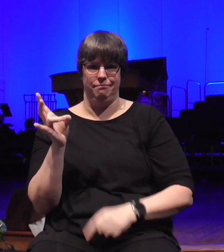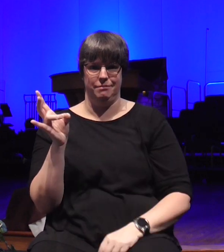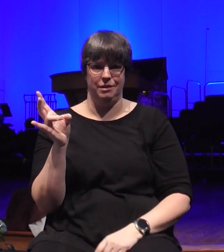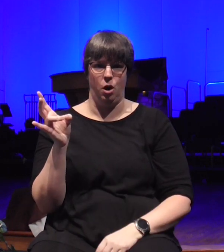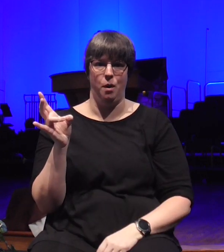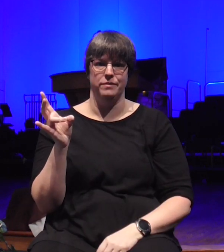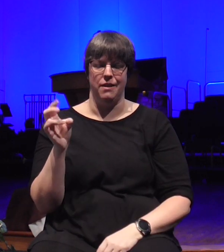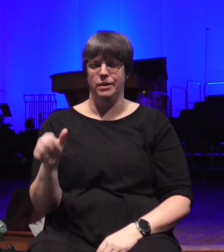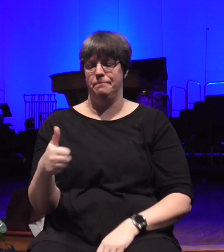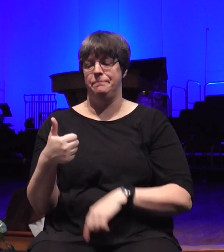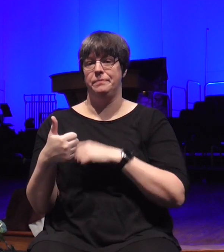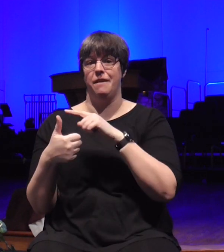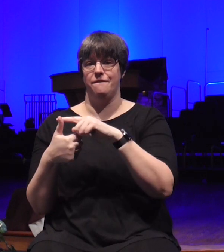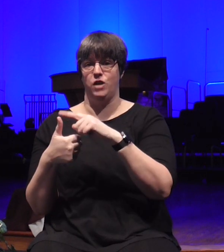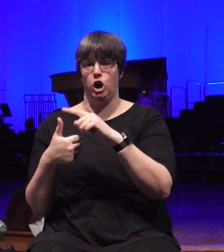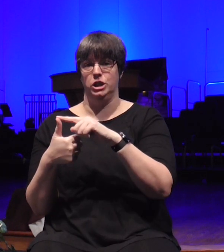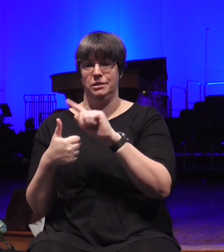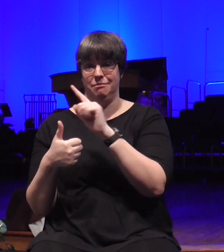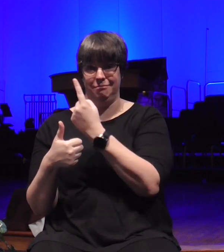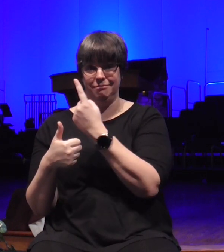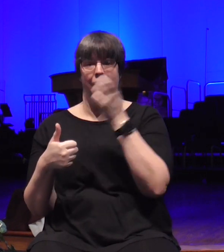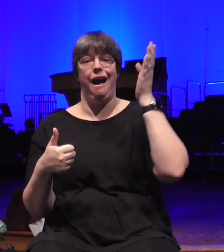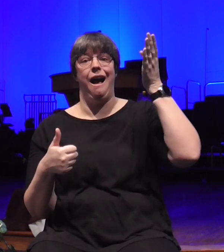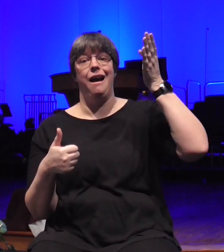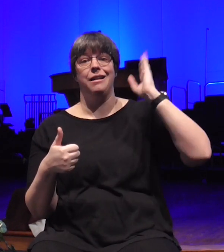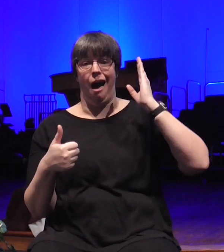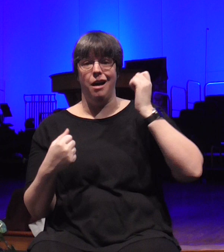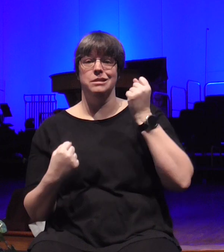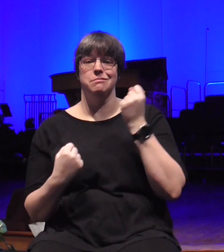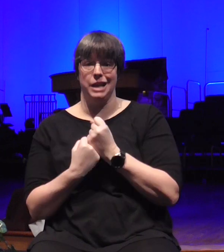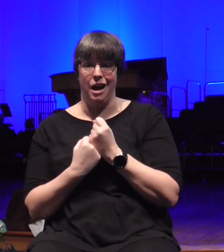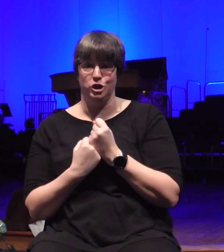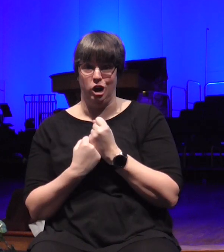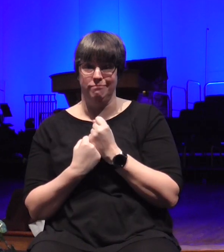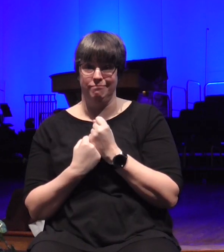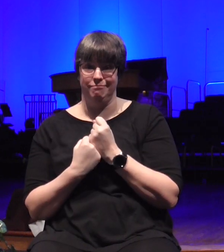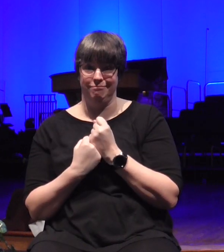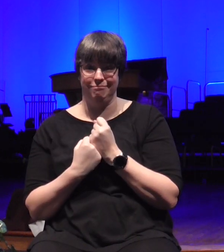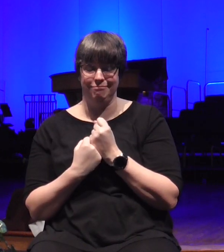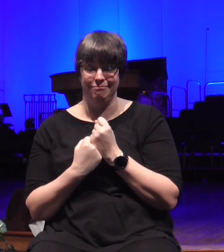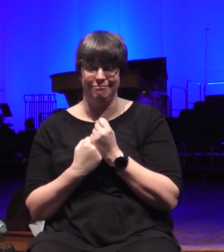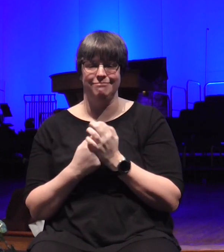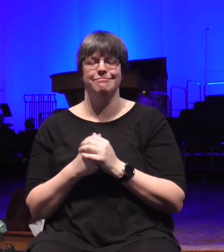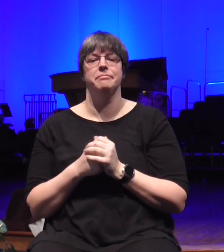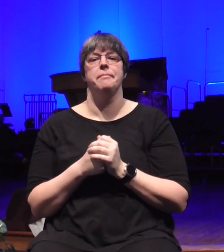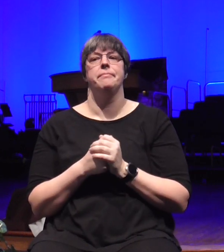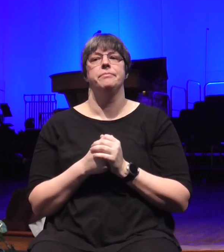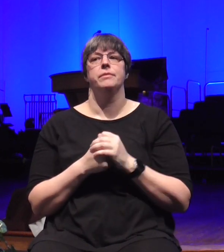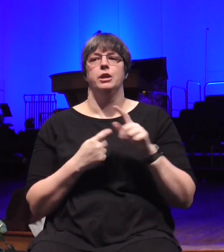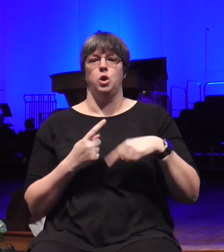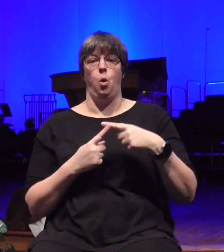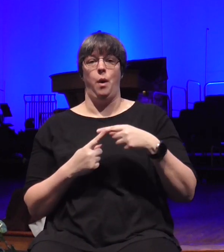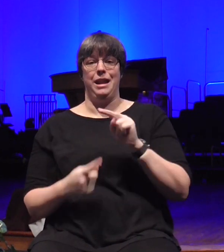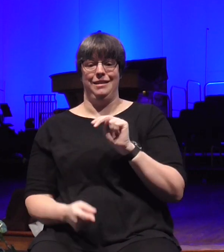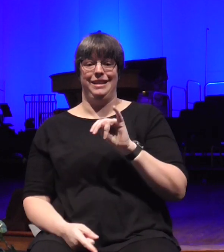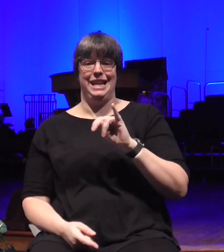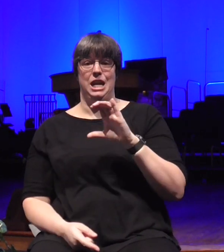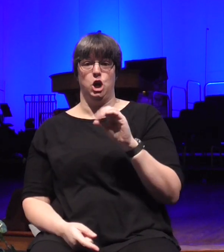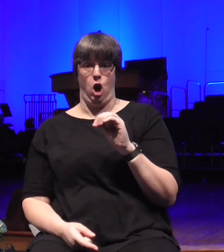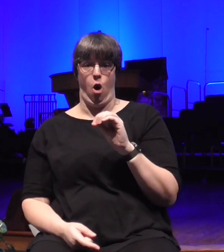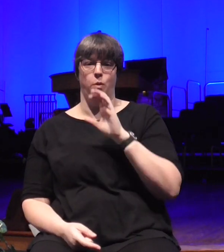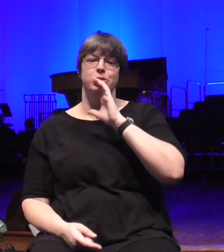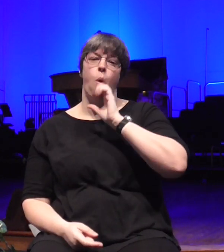first one is God's gotcha. God's gotcha. When little Nico is old